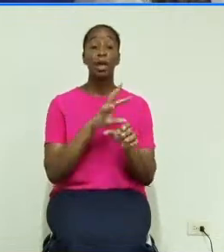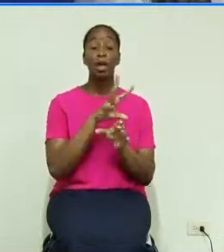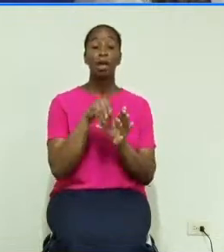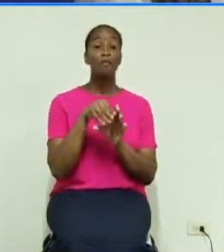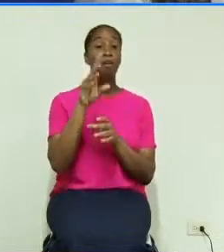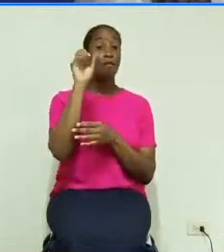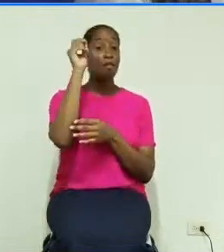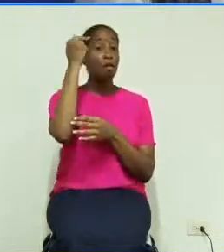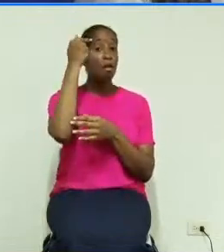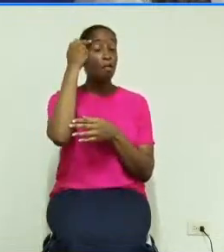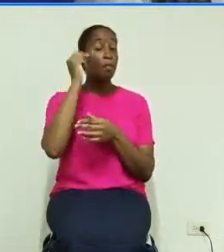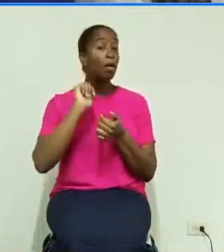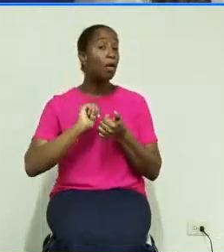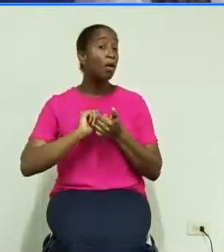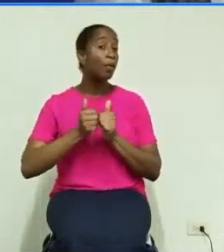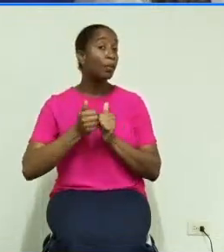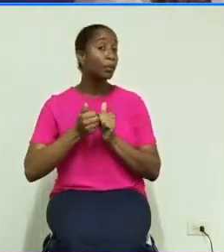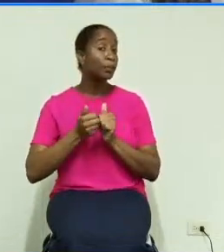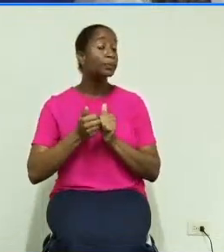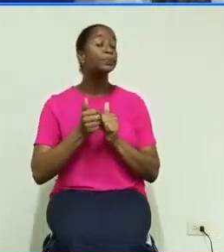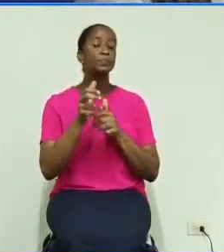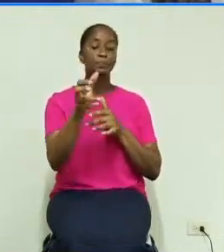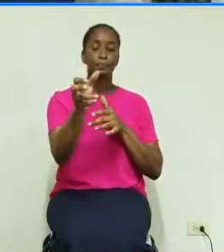my respectful view.